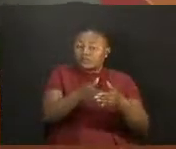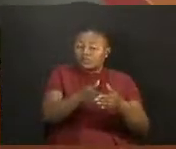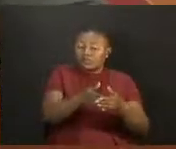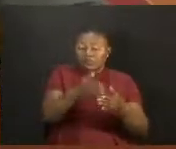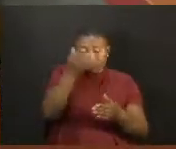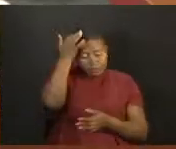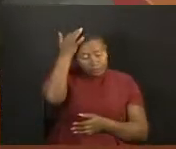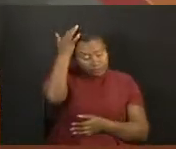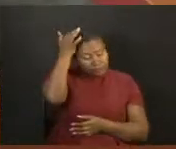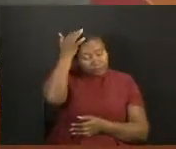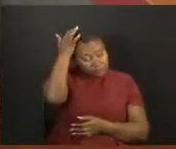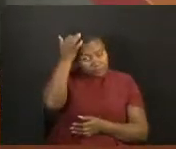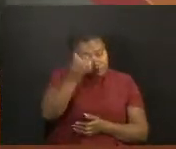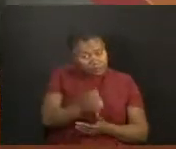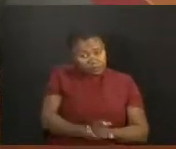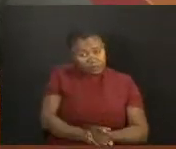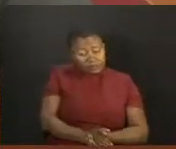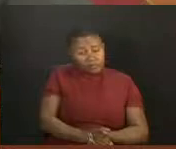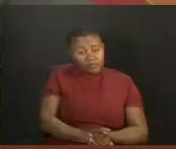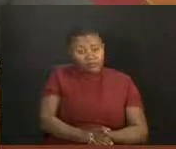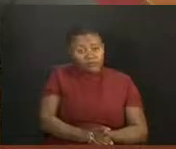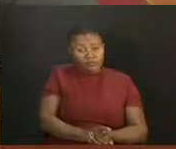Speaker, a